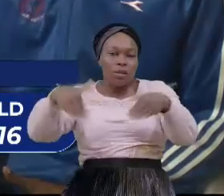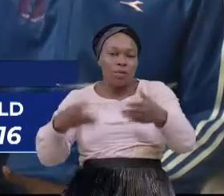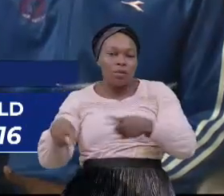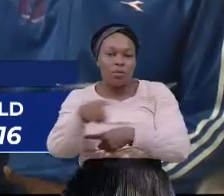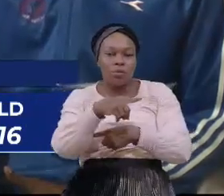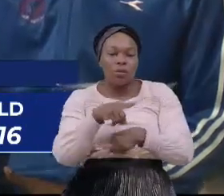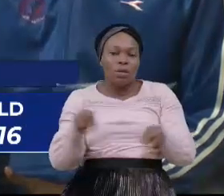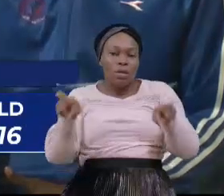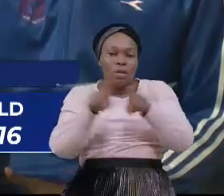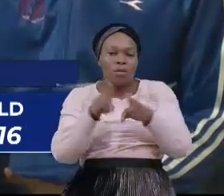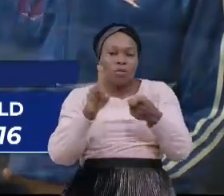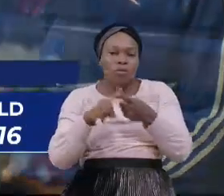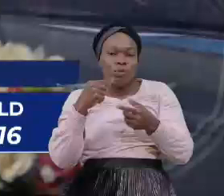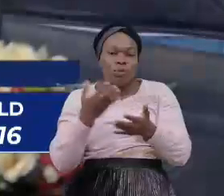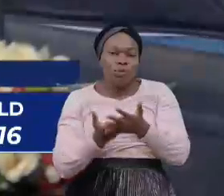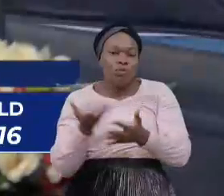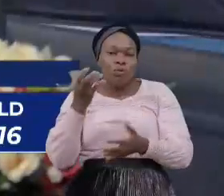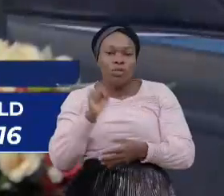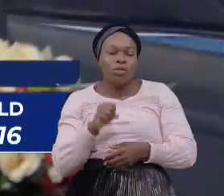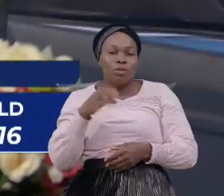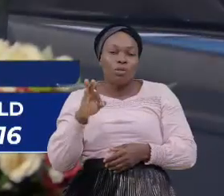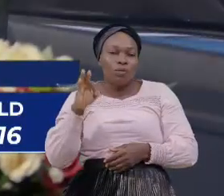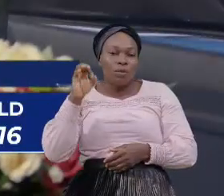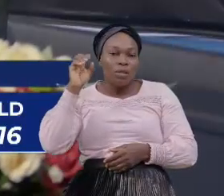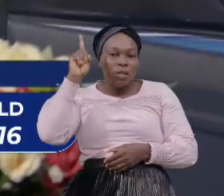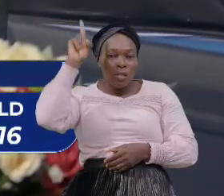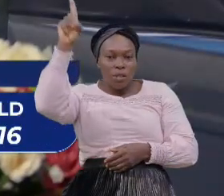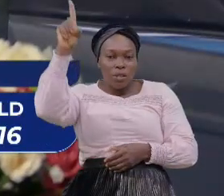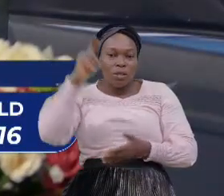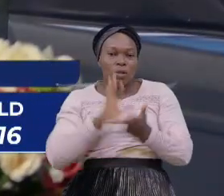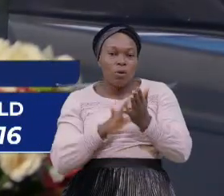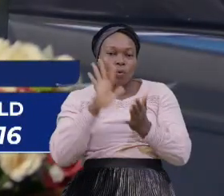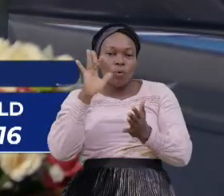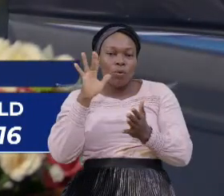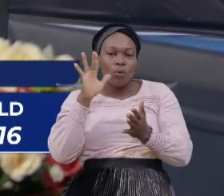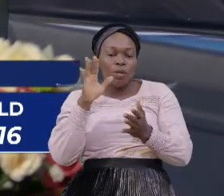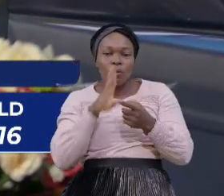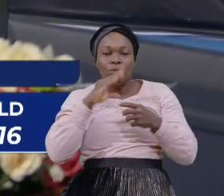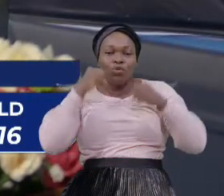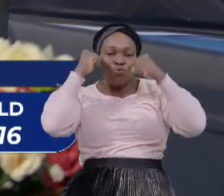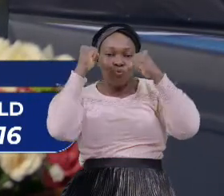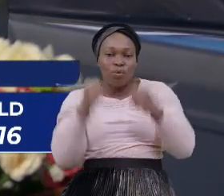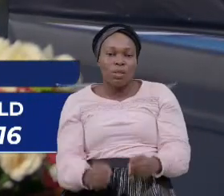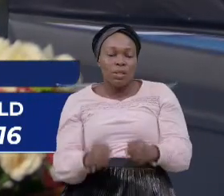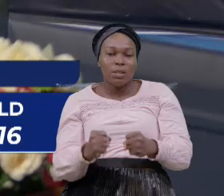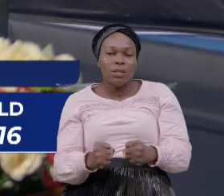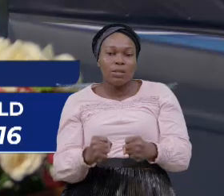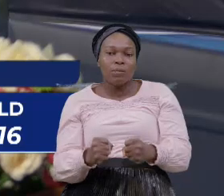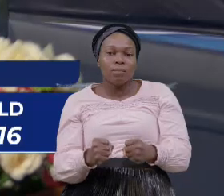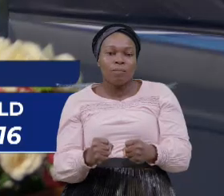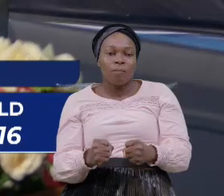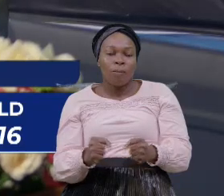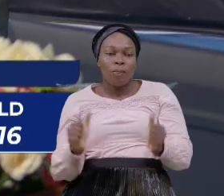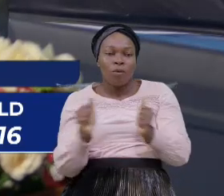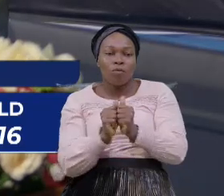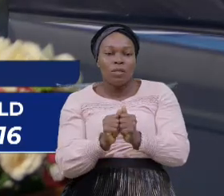the riches of his glory to be strengthened with might